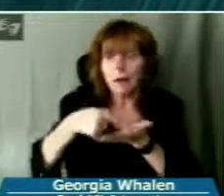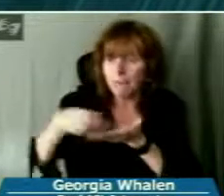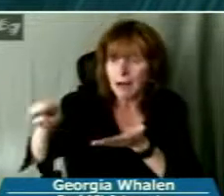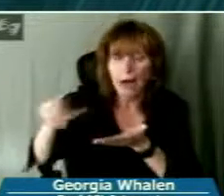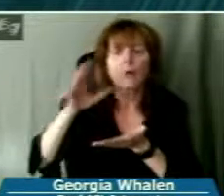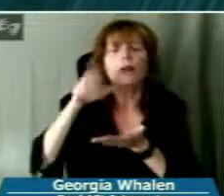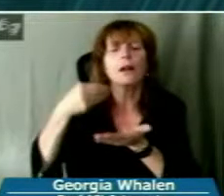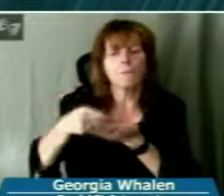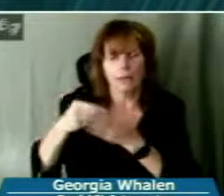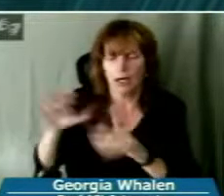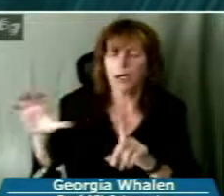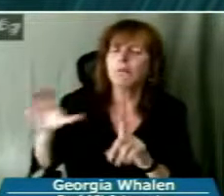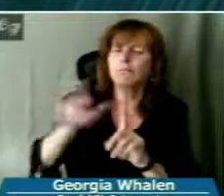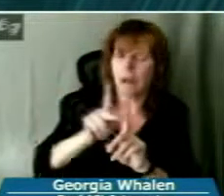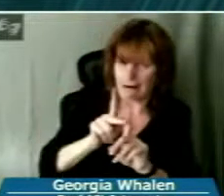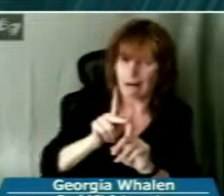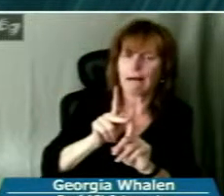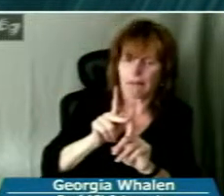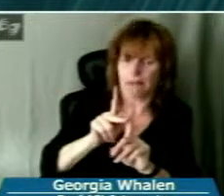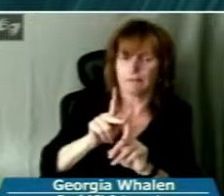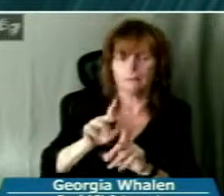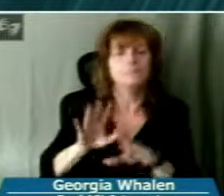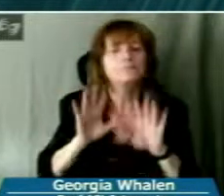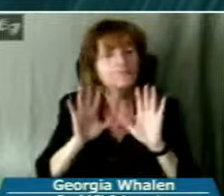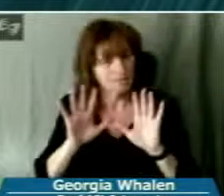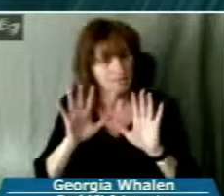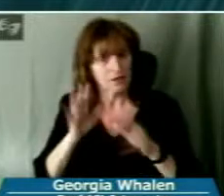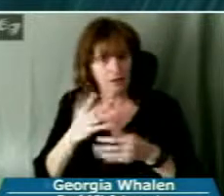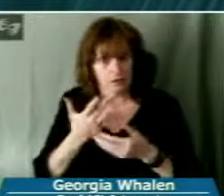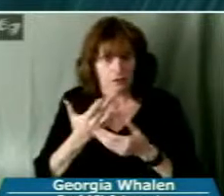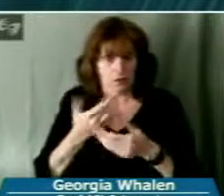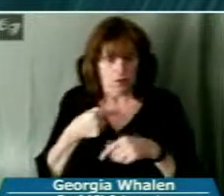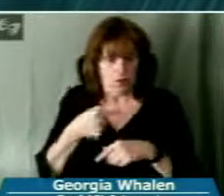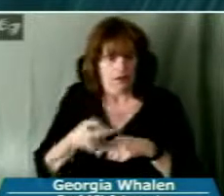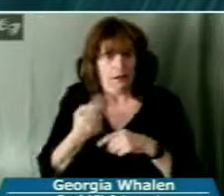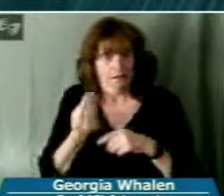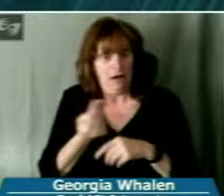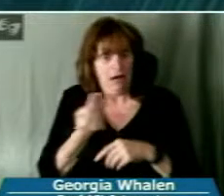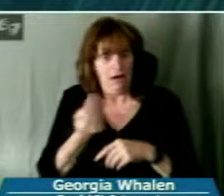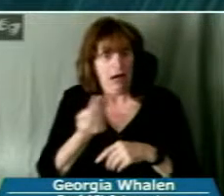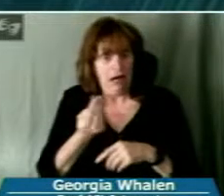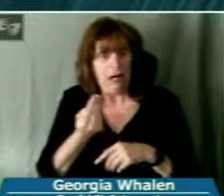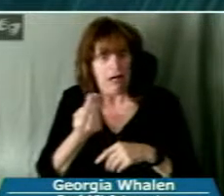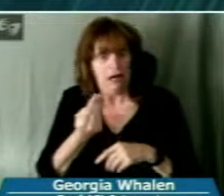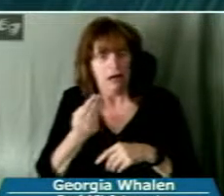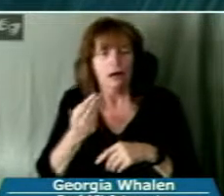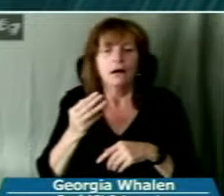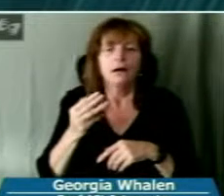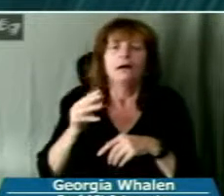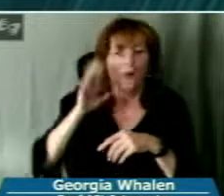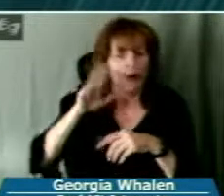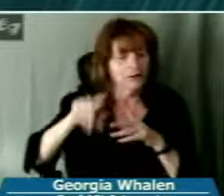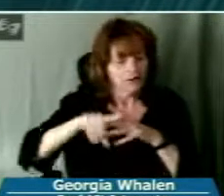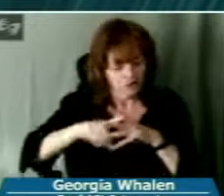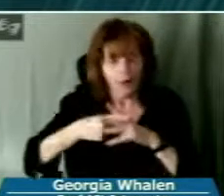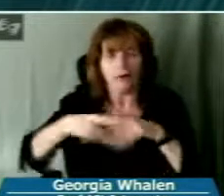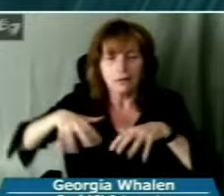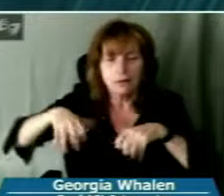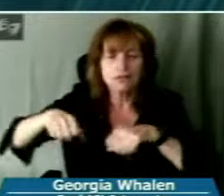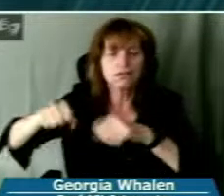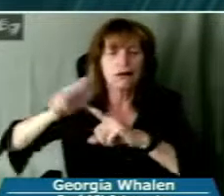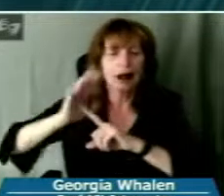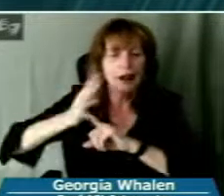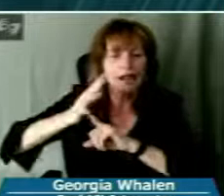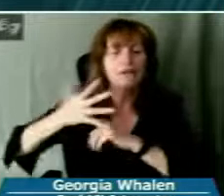starting regular weekly leaf and yard waste collection on Monday, May the 25th. In other words, the regular collection